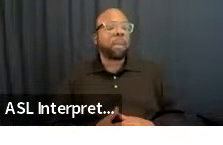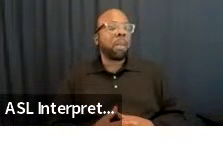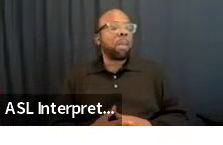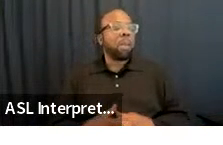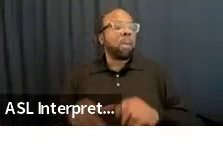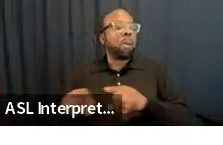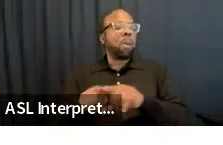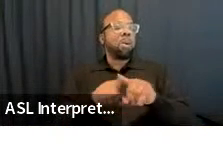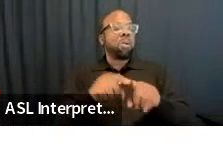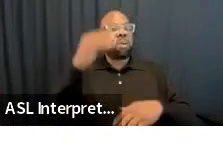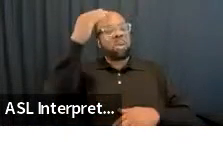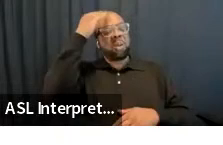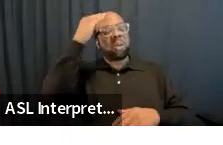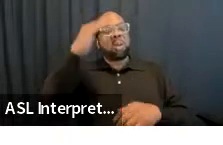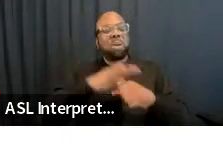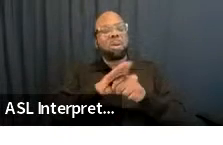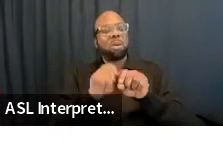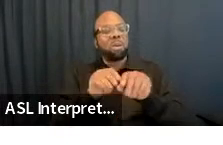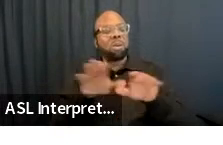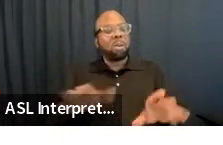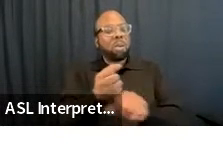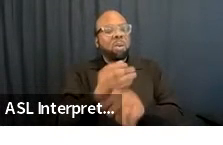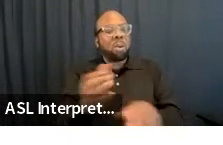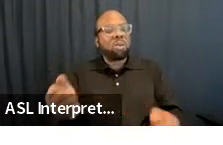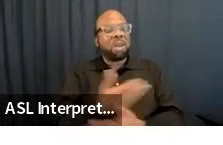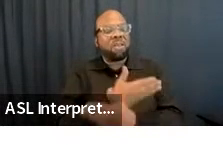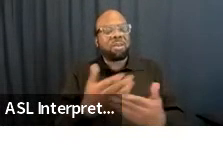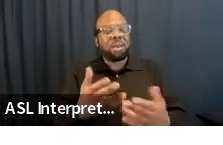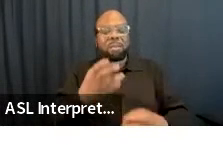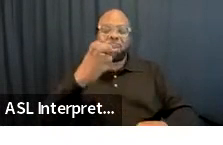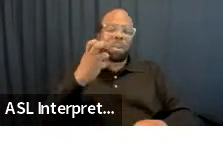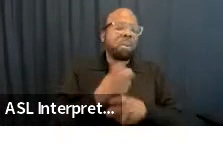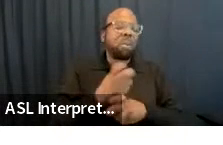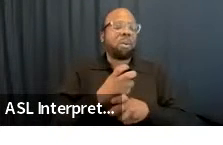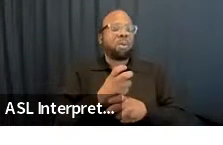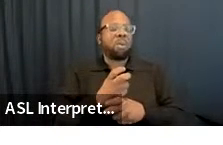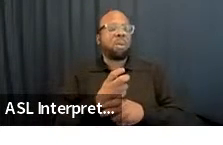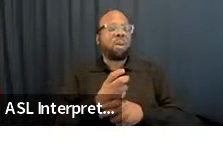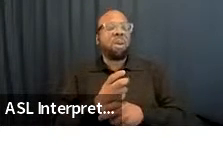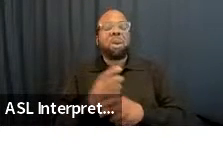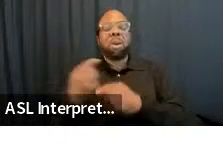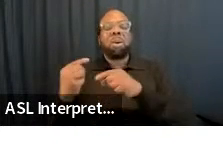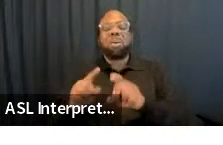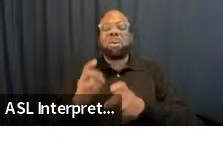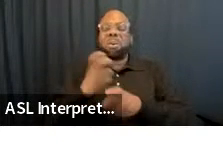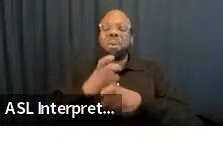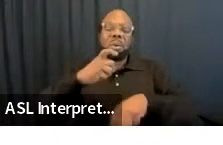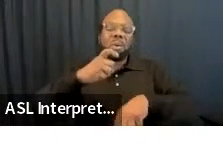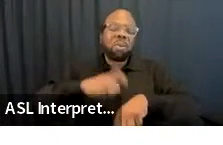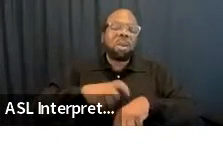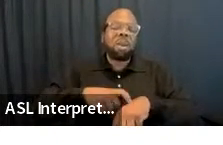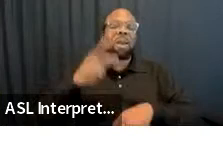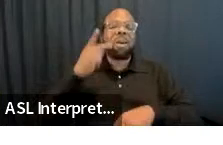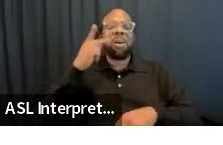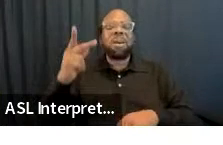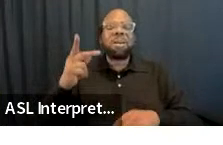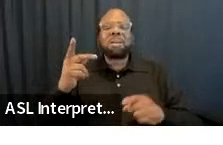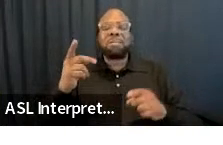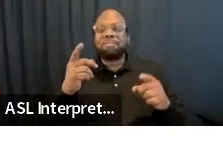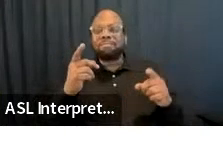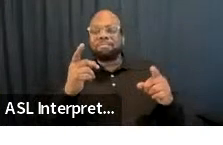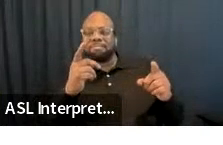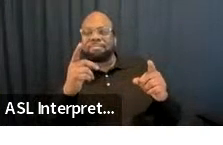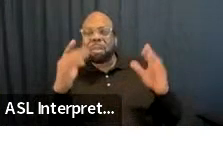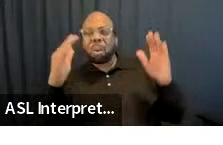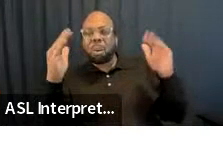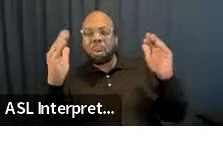We also know that the pandemic made things even harder for some businesses. But in these difficult times, we also saw silver linings and resilience in the